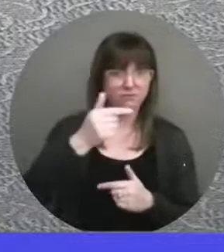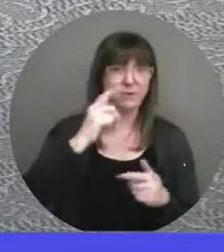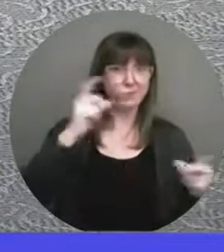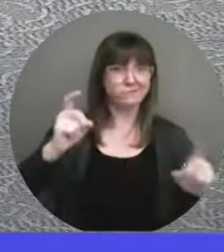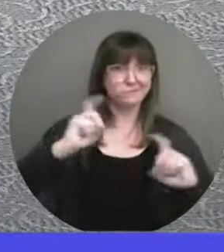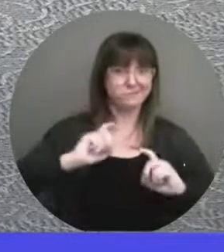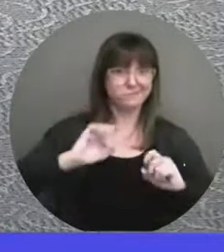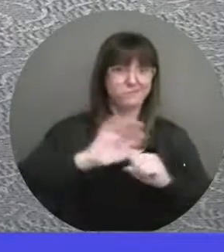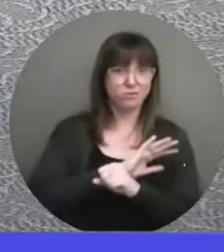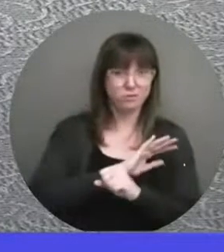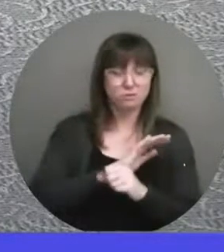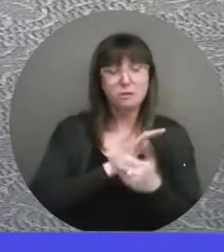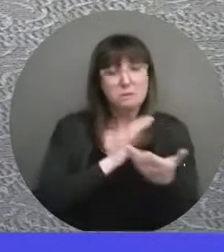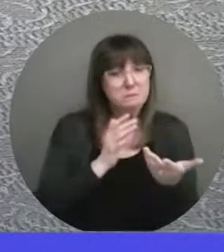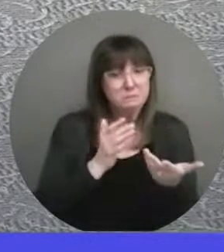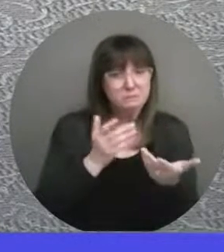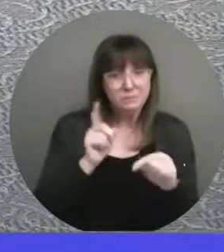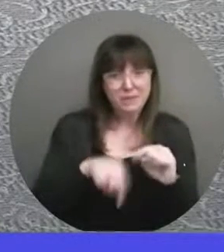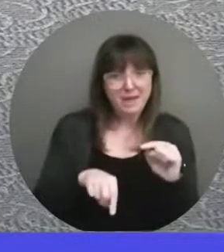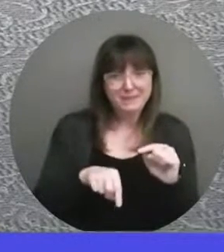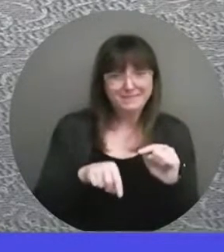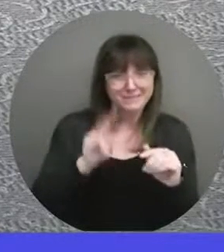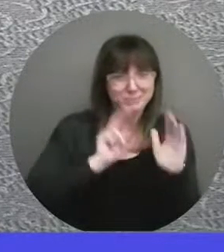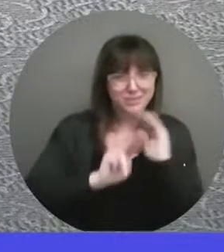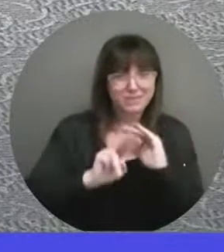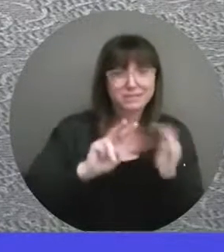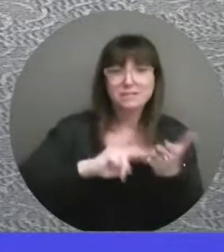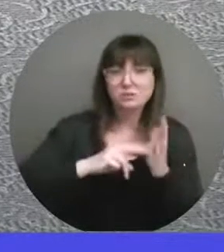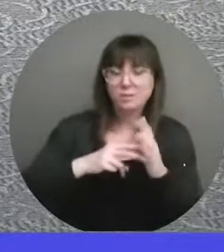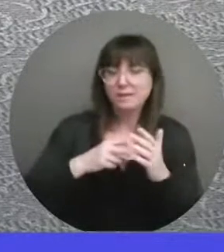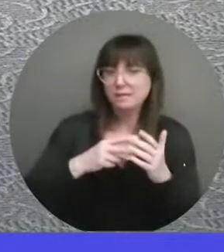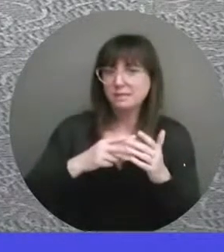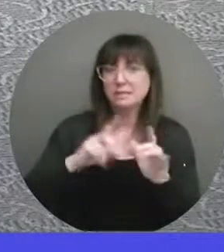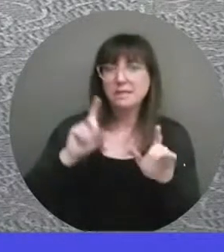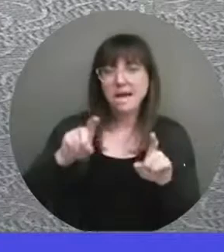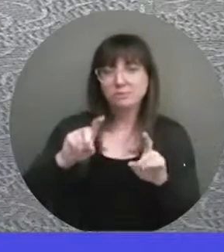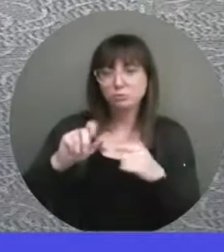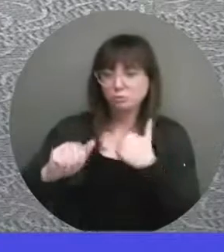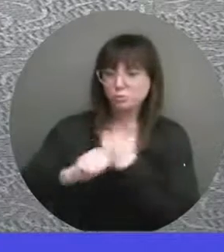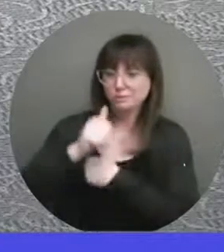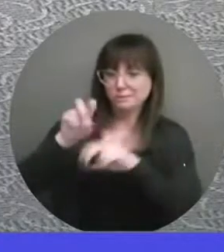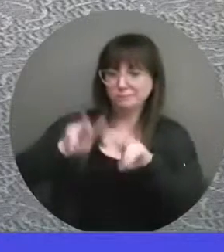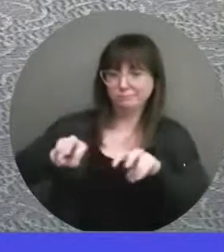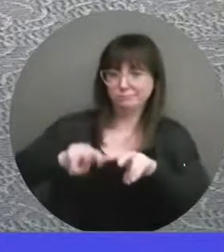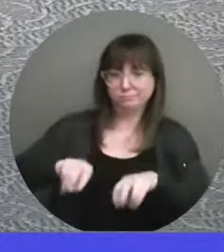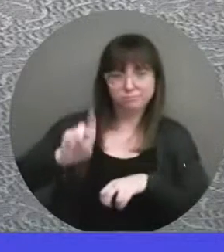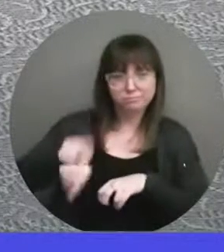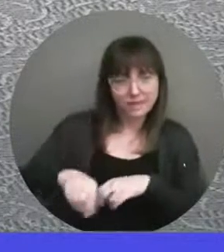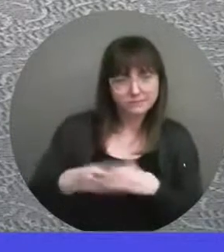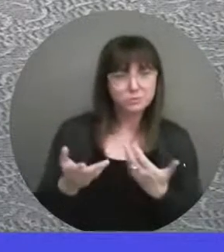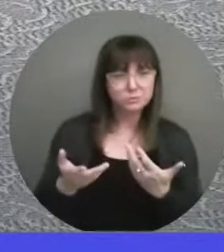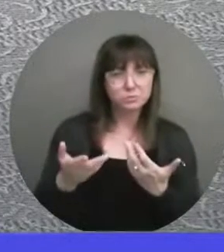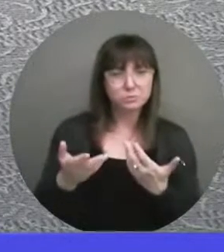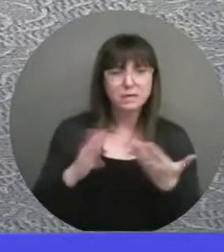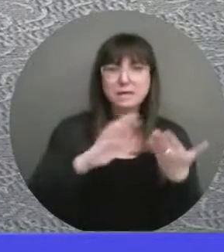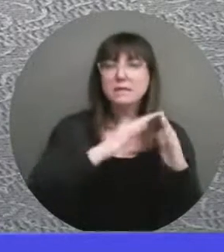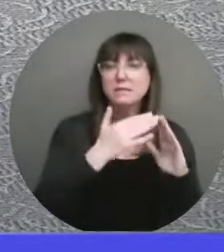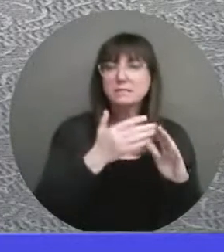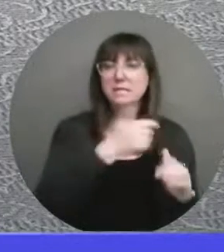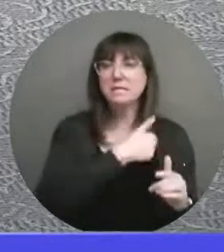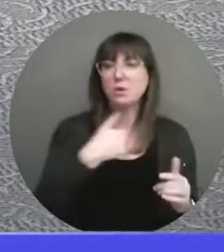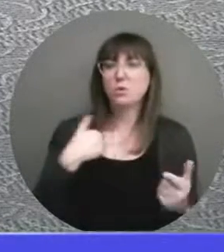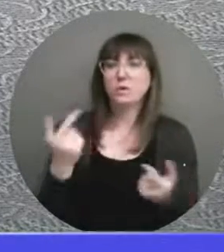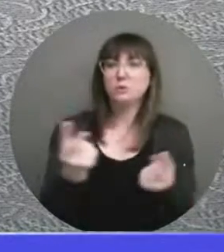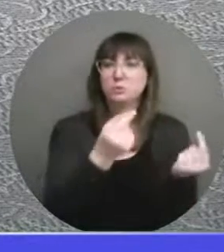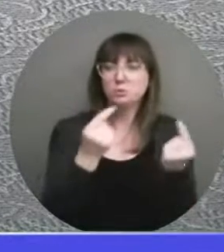be, but we had to start looking at it from a risk basis on what things could the city do to cover